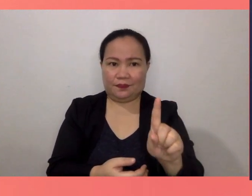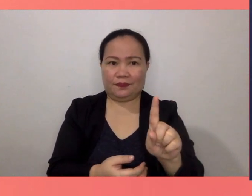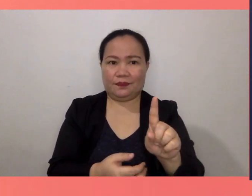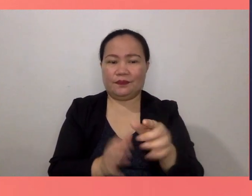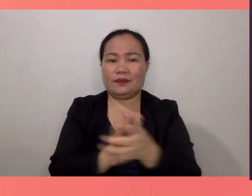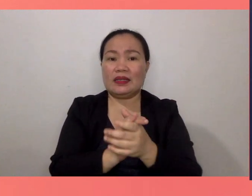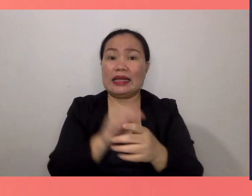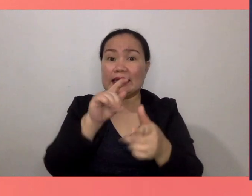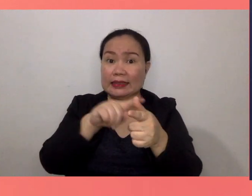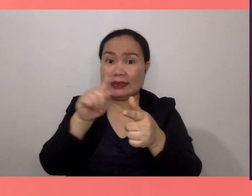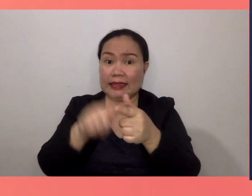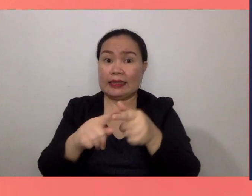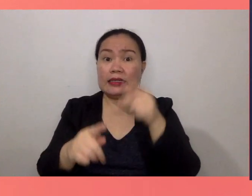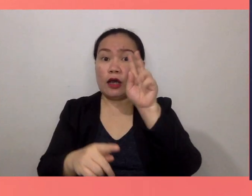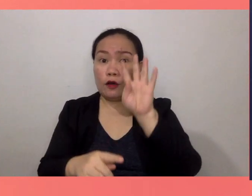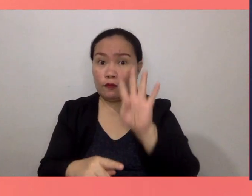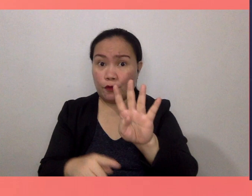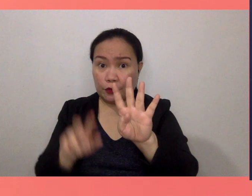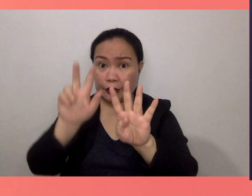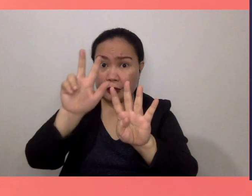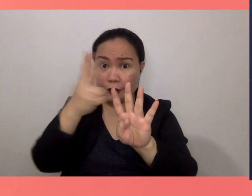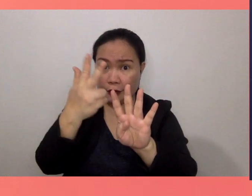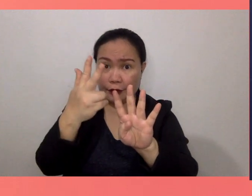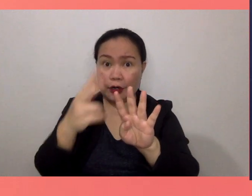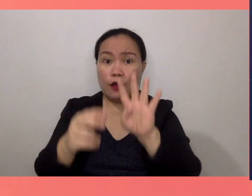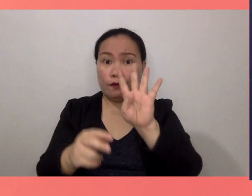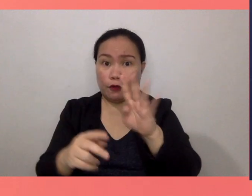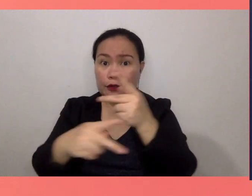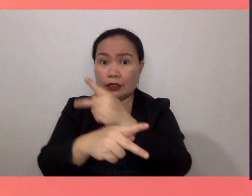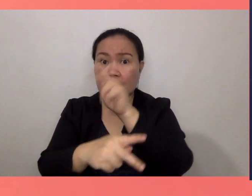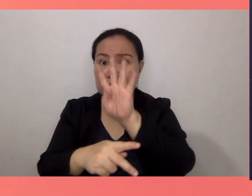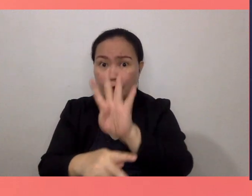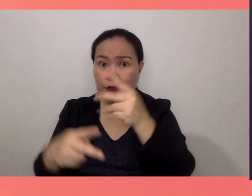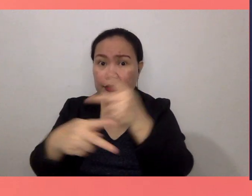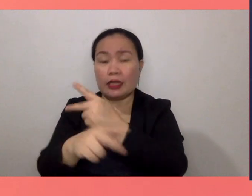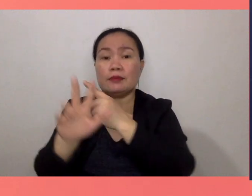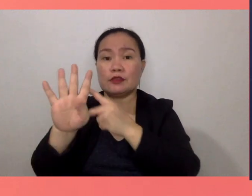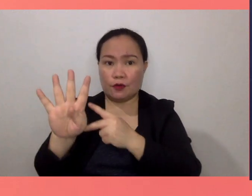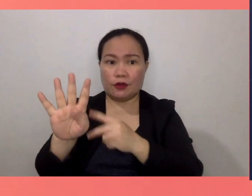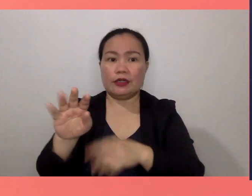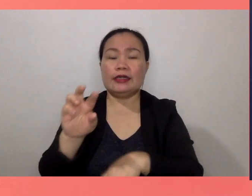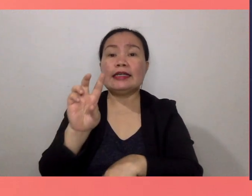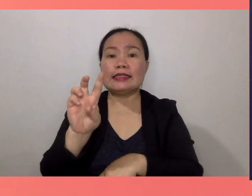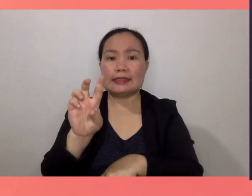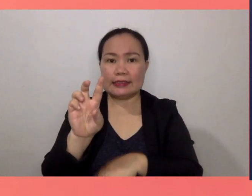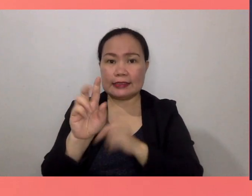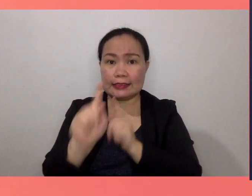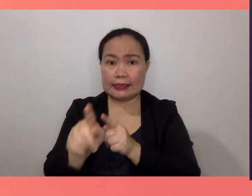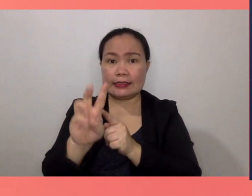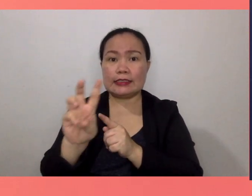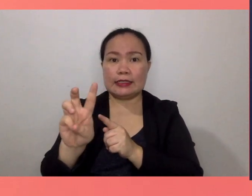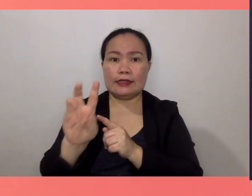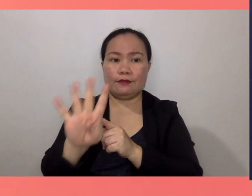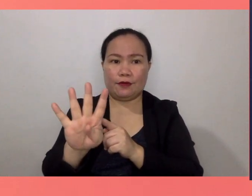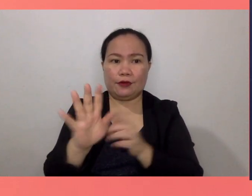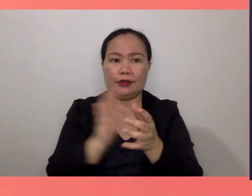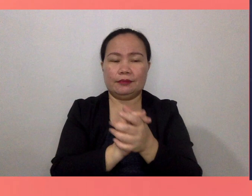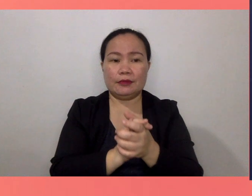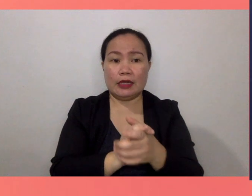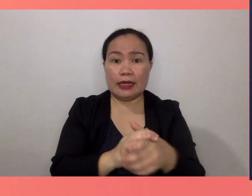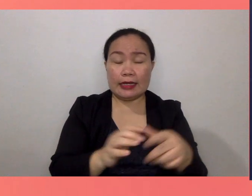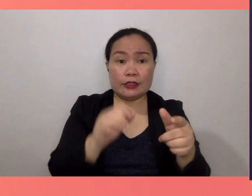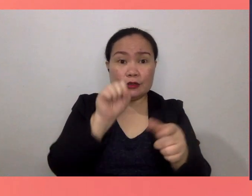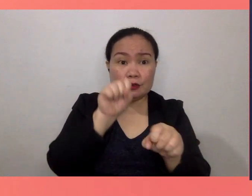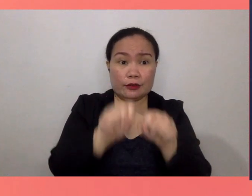minus 1. And then 4 cube or 4 times 4 times 4, that is 64. So, pwede natin lipat si negative